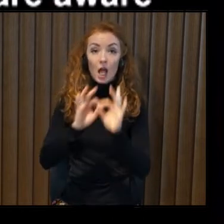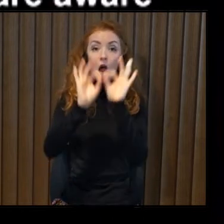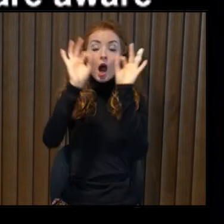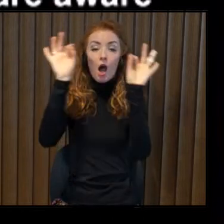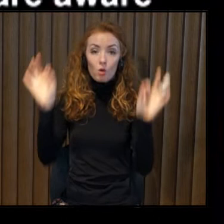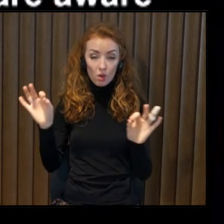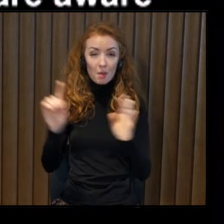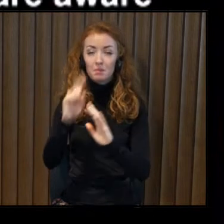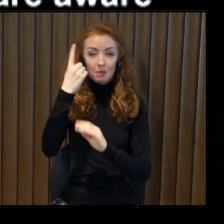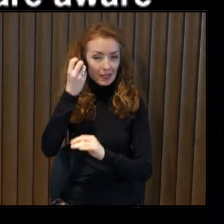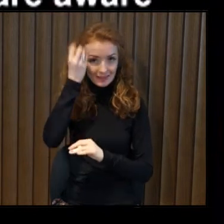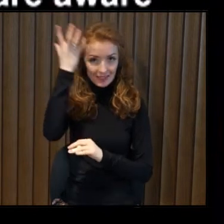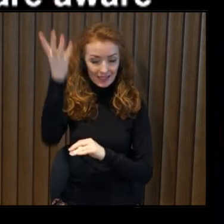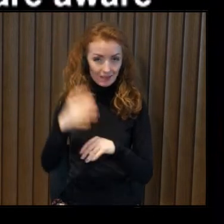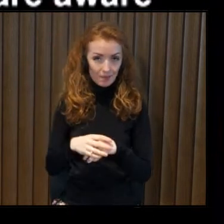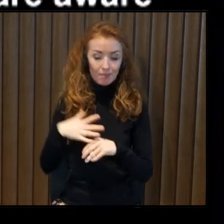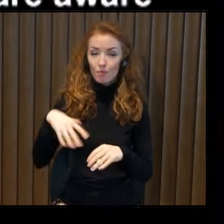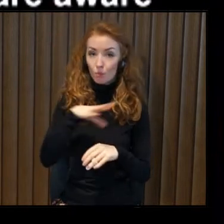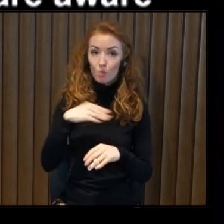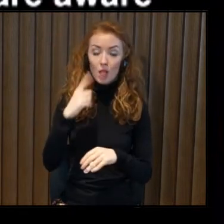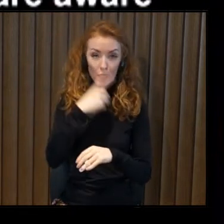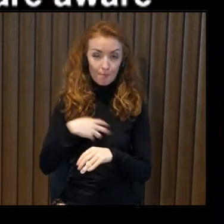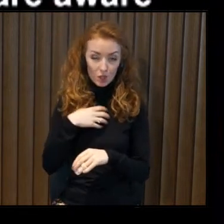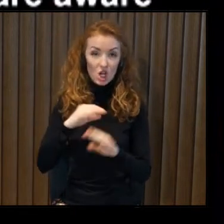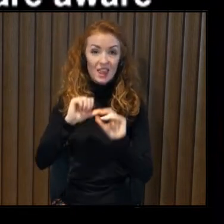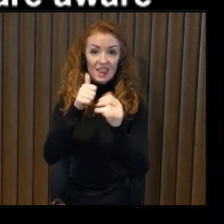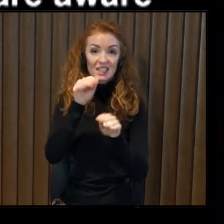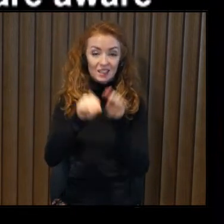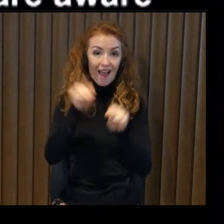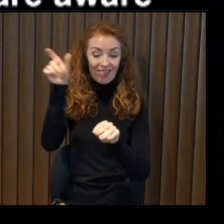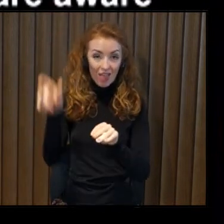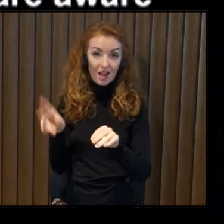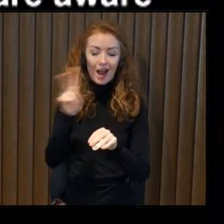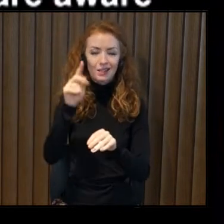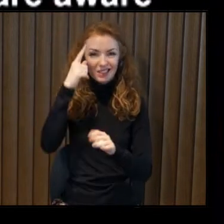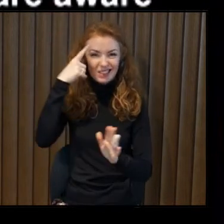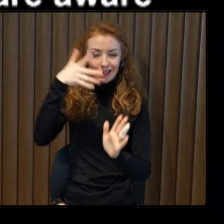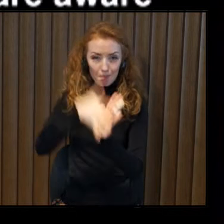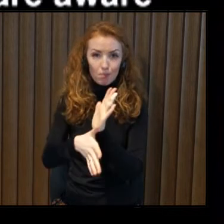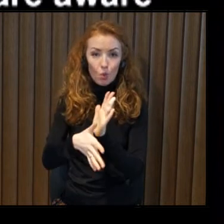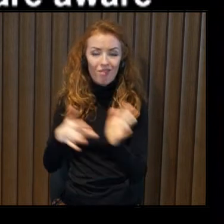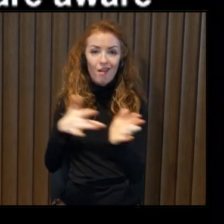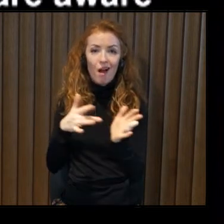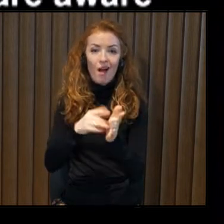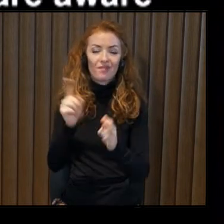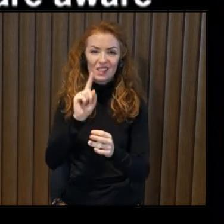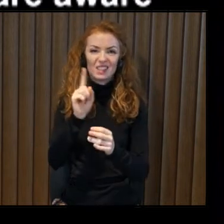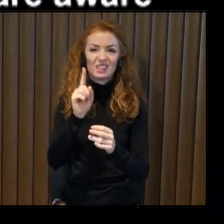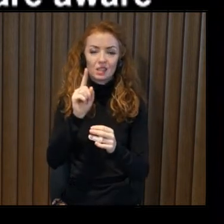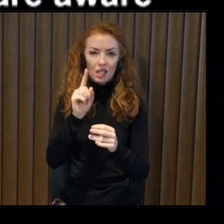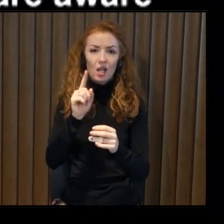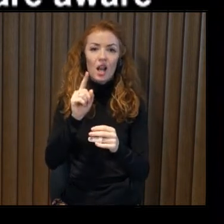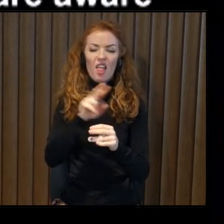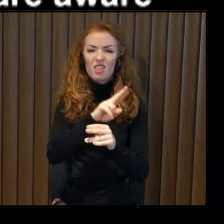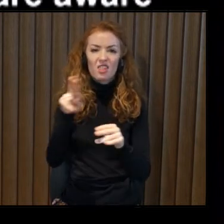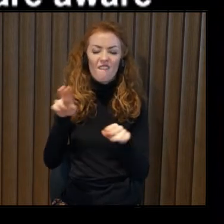trained and who understand and are aware of social inequalities. I would challenge anyone in the audience, find me a computer science program